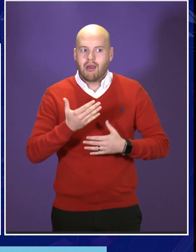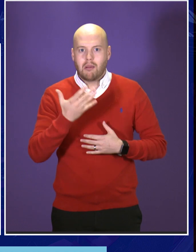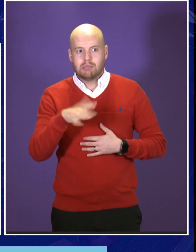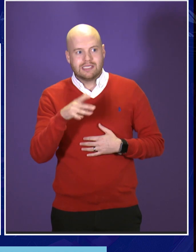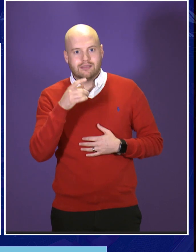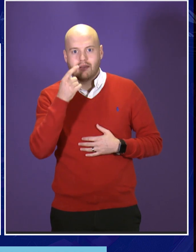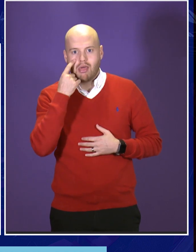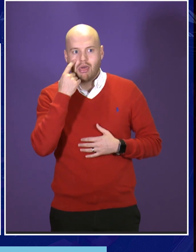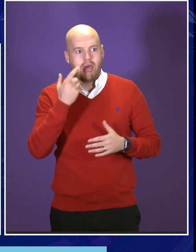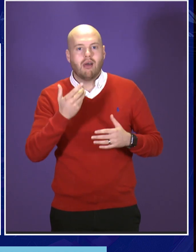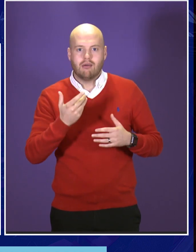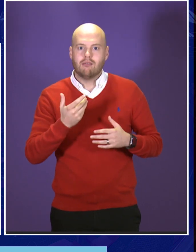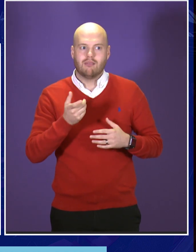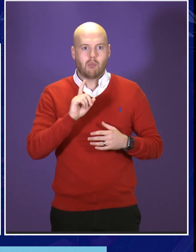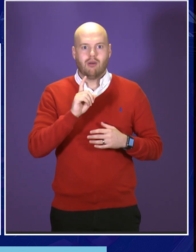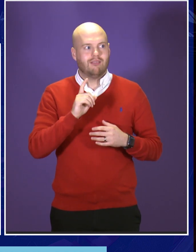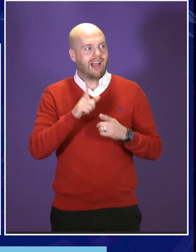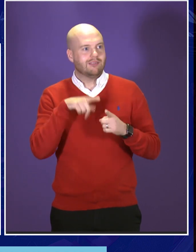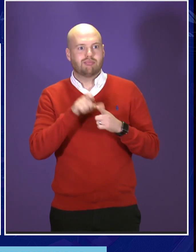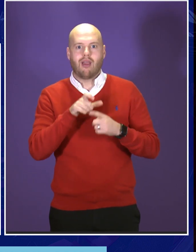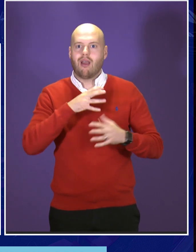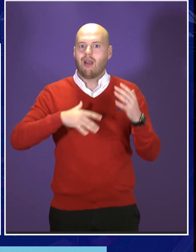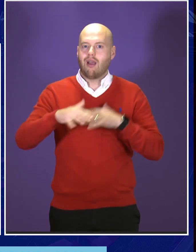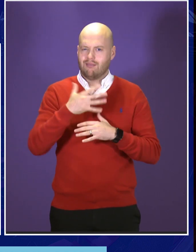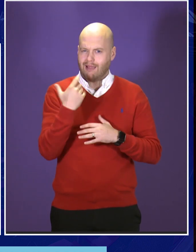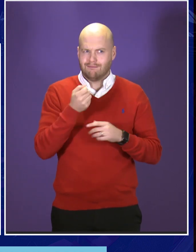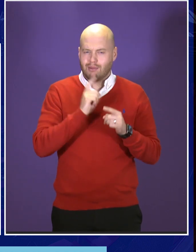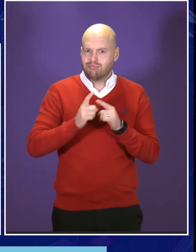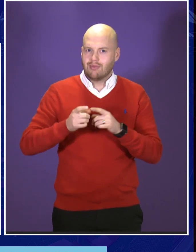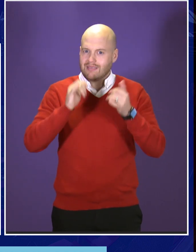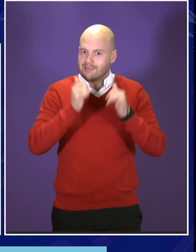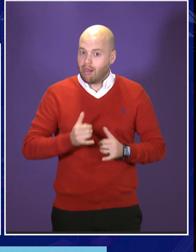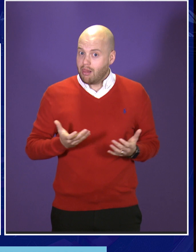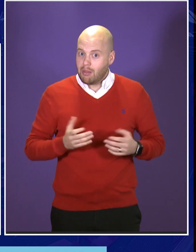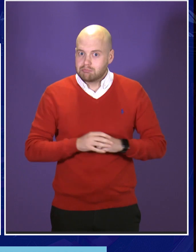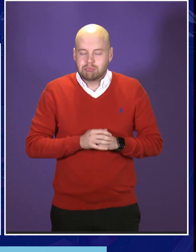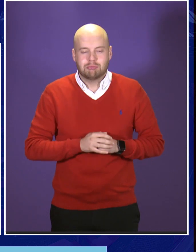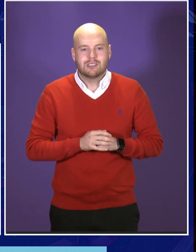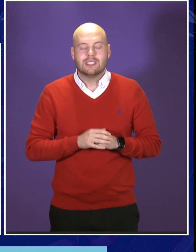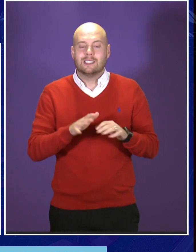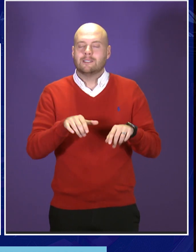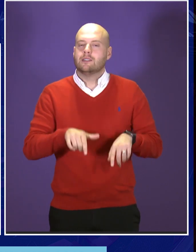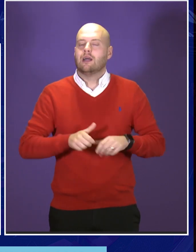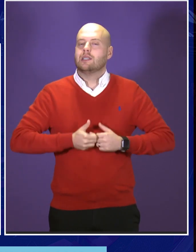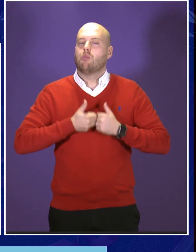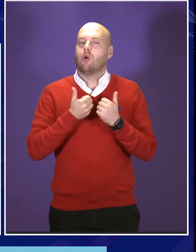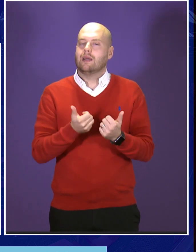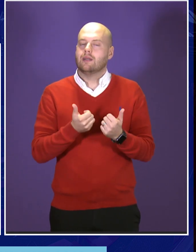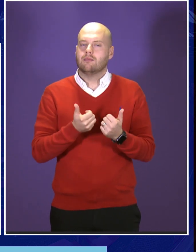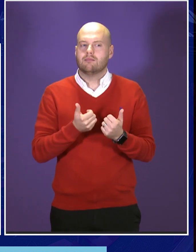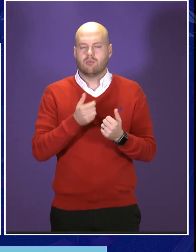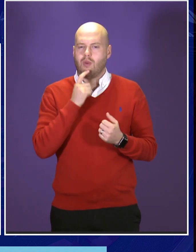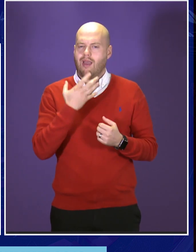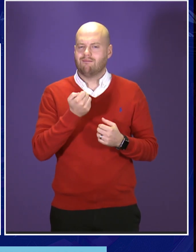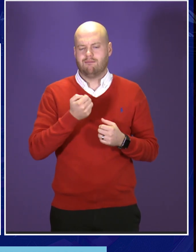sample the wares of the various Edinburgh festivals. We're going to kick off this morning with a series